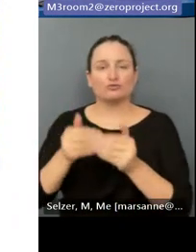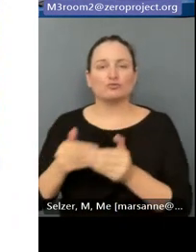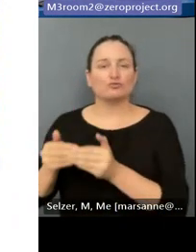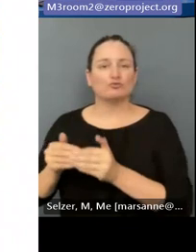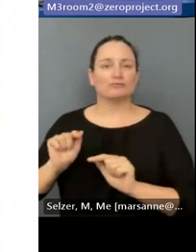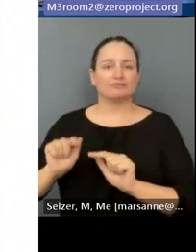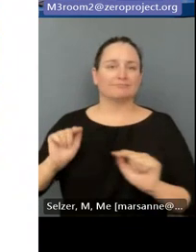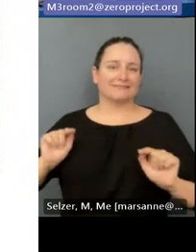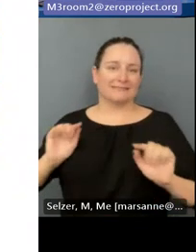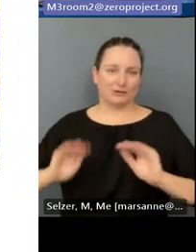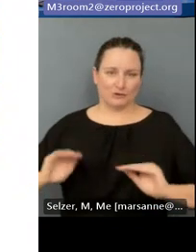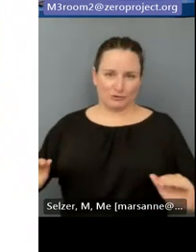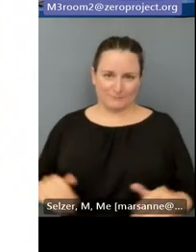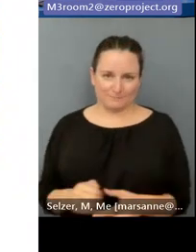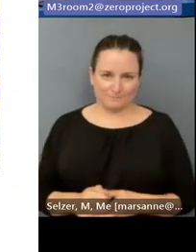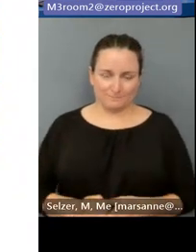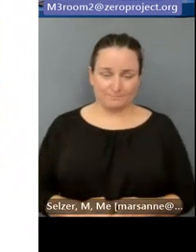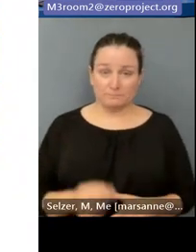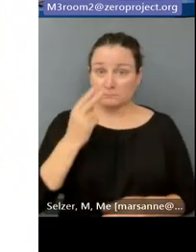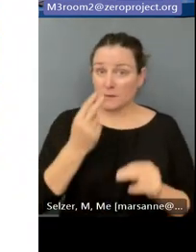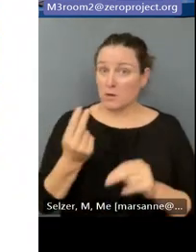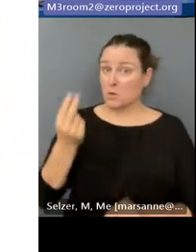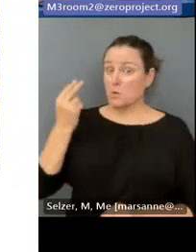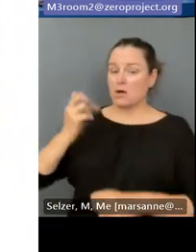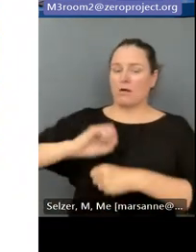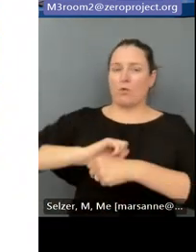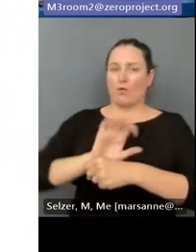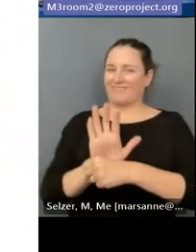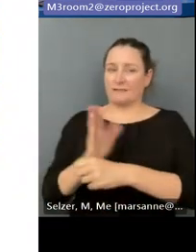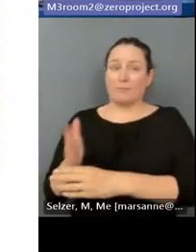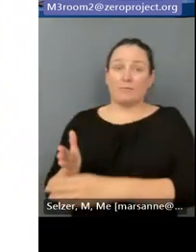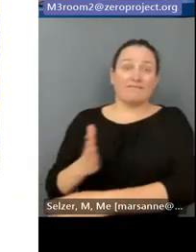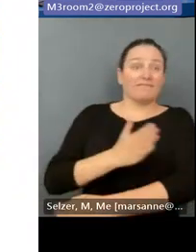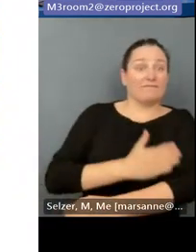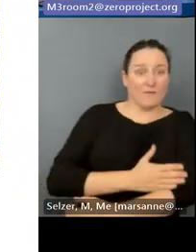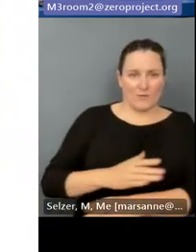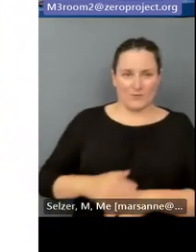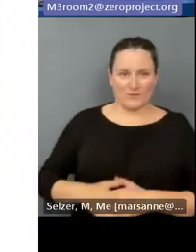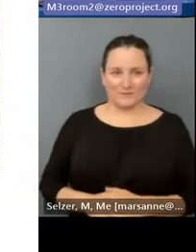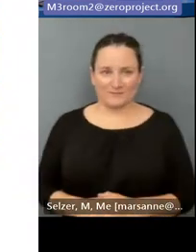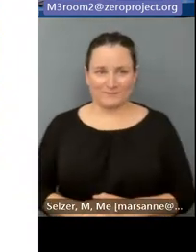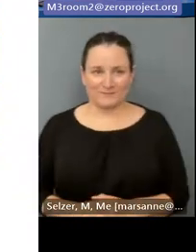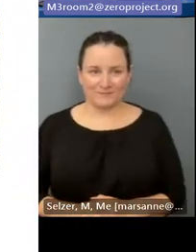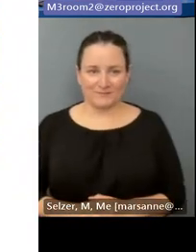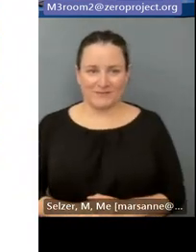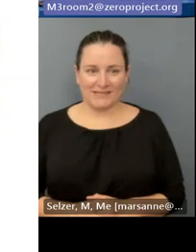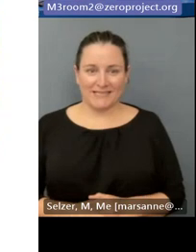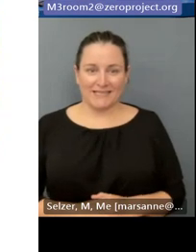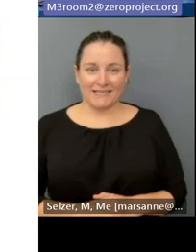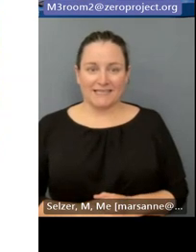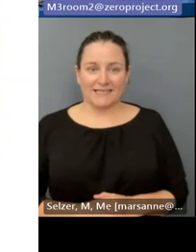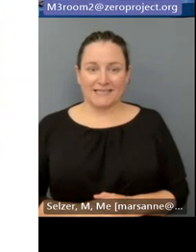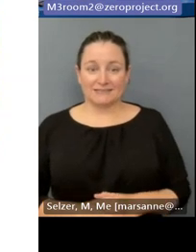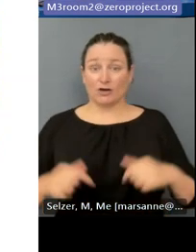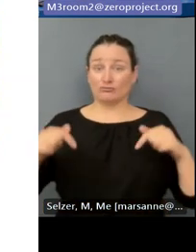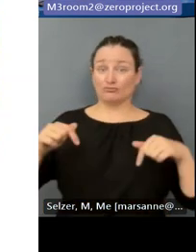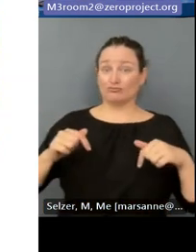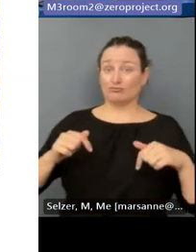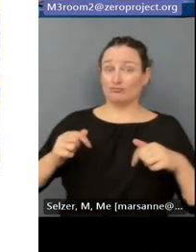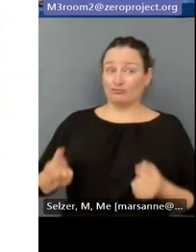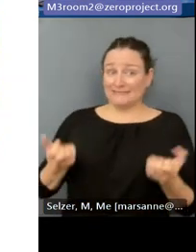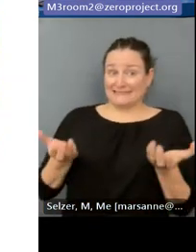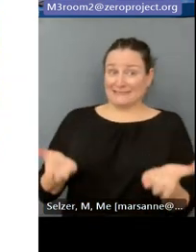If we go back pre-pandemic, this is what service from MAC looked like. And MAC exists to support persons with disabilities